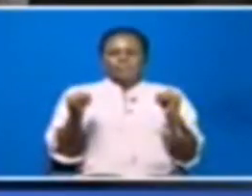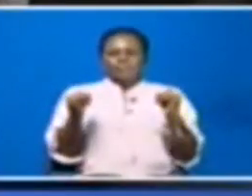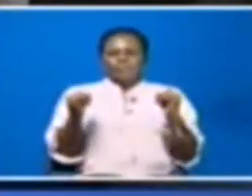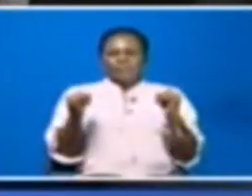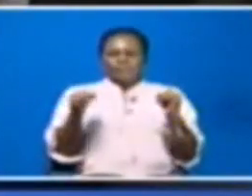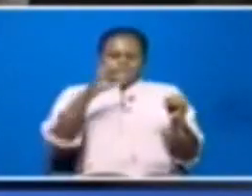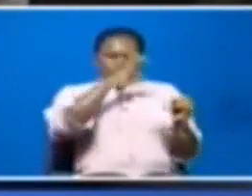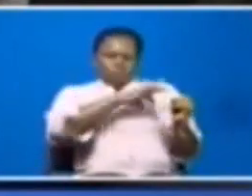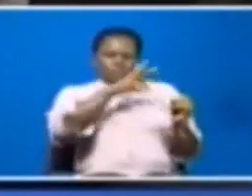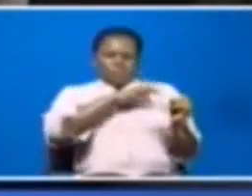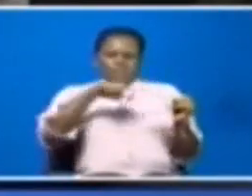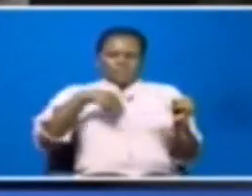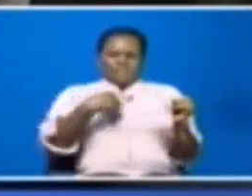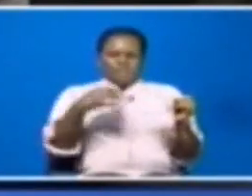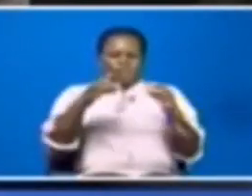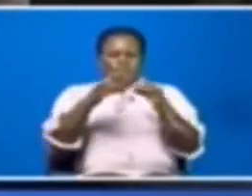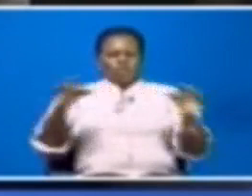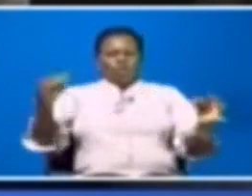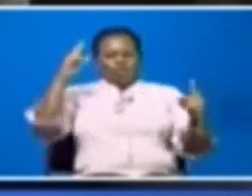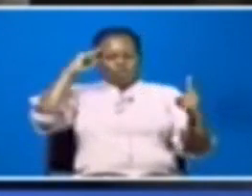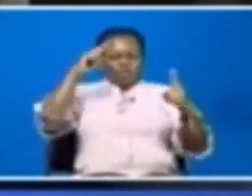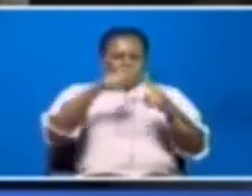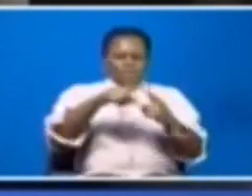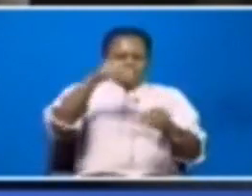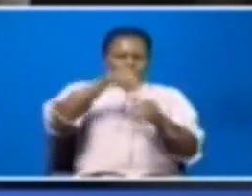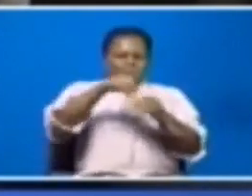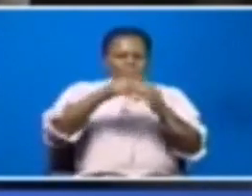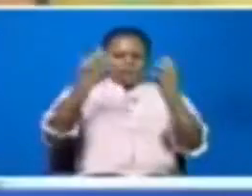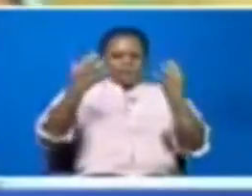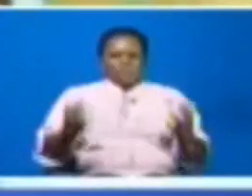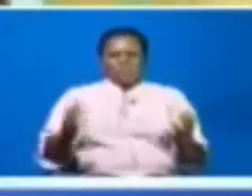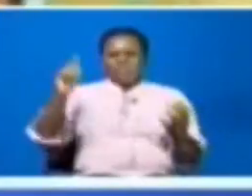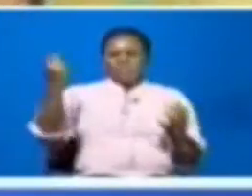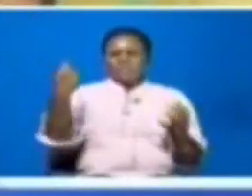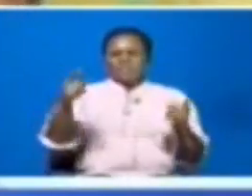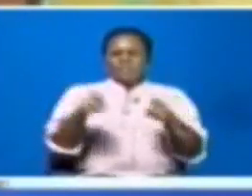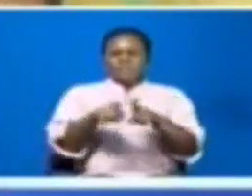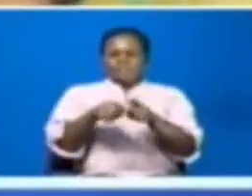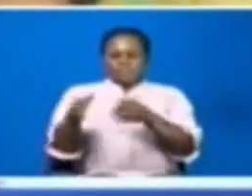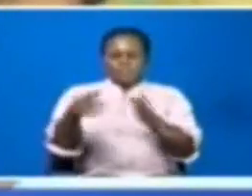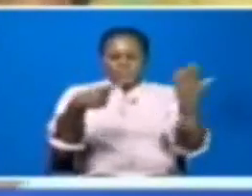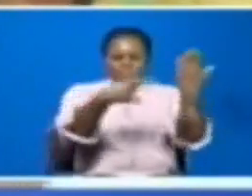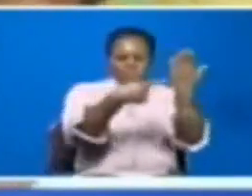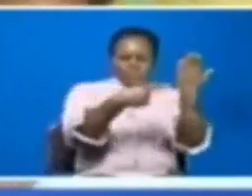of profitability for us, it's a long game, right? We invest very heavily in Kenya, in infrastructure, in technology, in people.